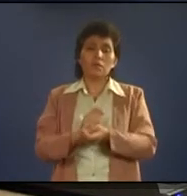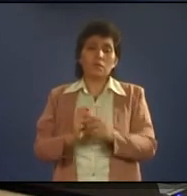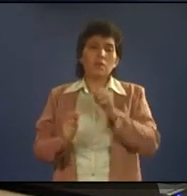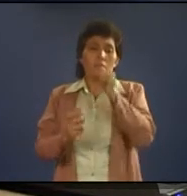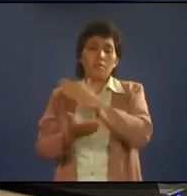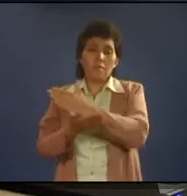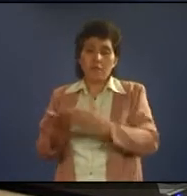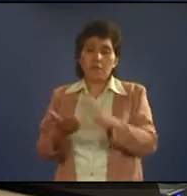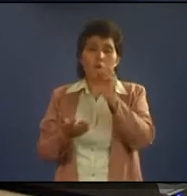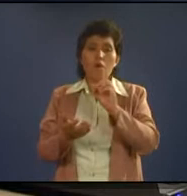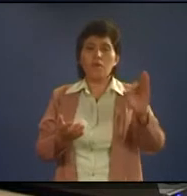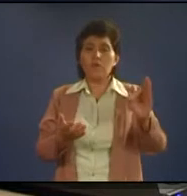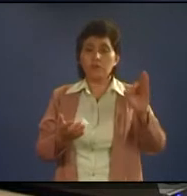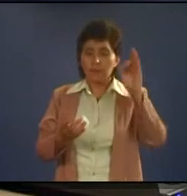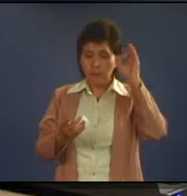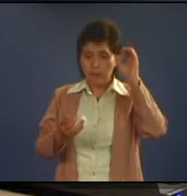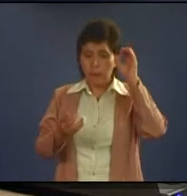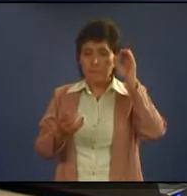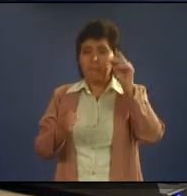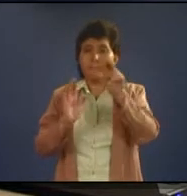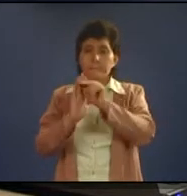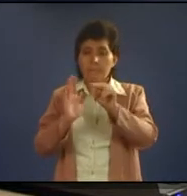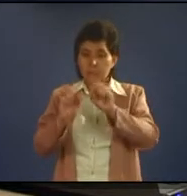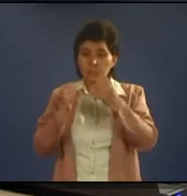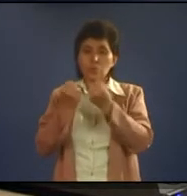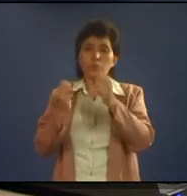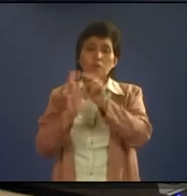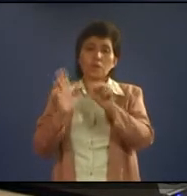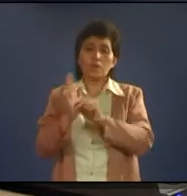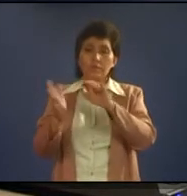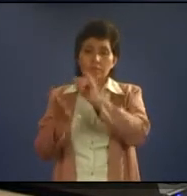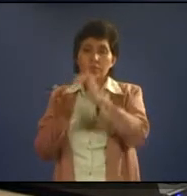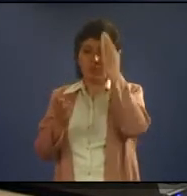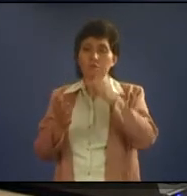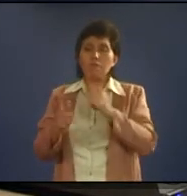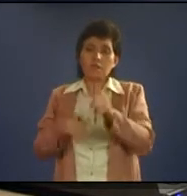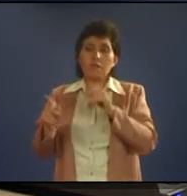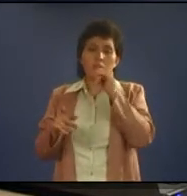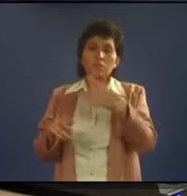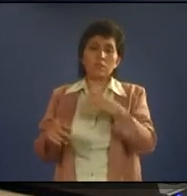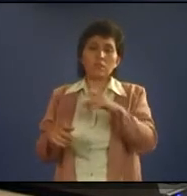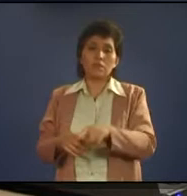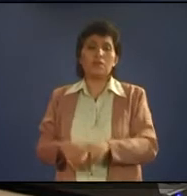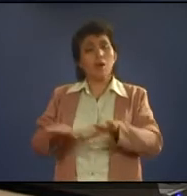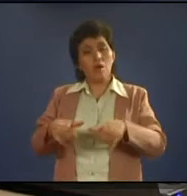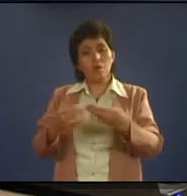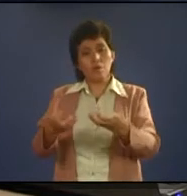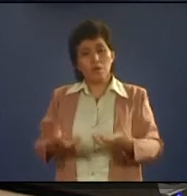norms anymore, that's when people will not like you. Okay, how do you want to be liked in a group is